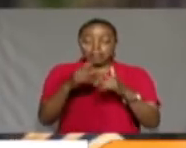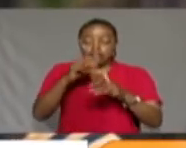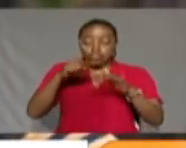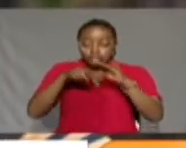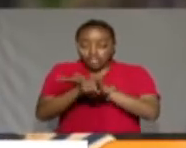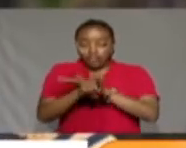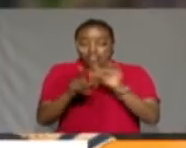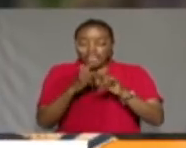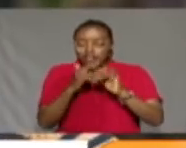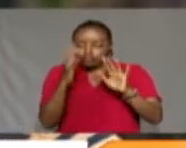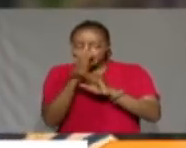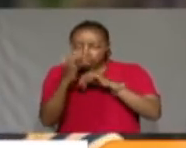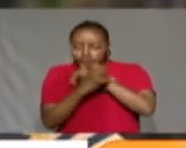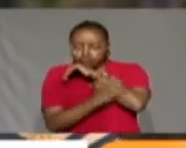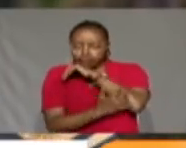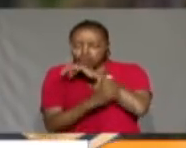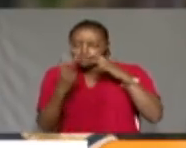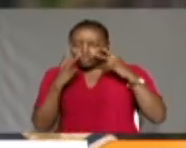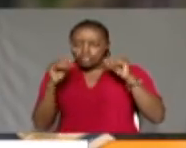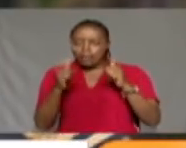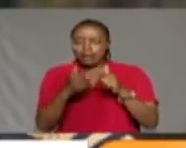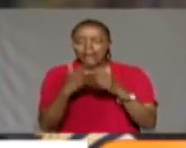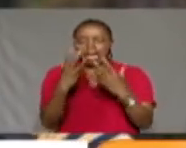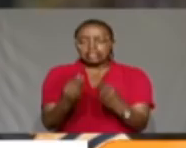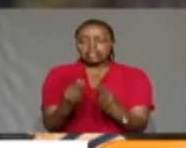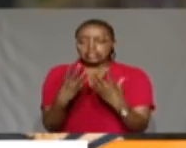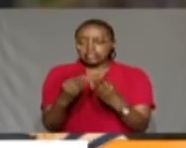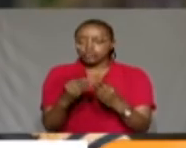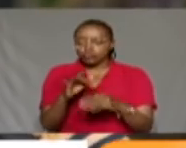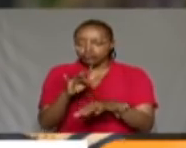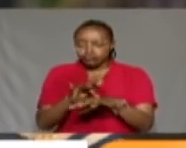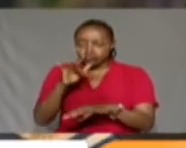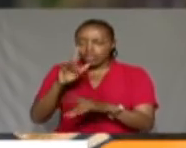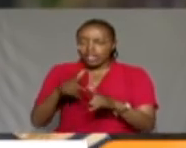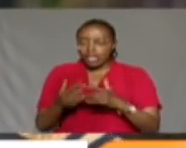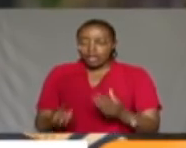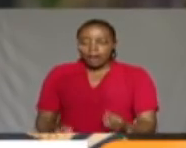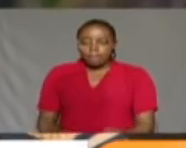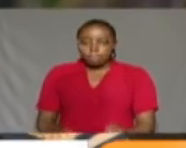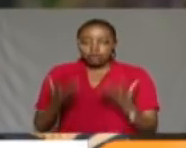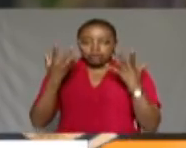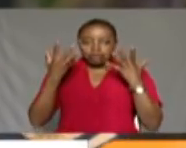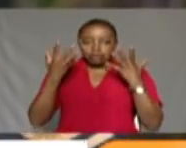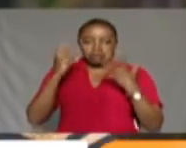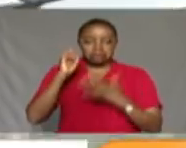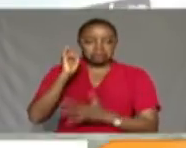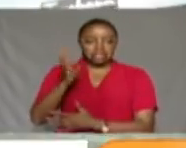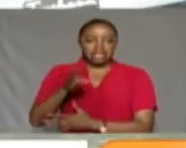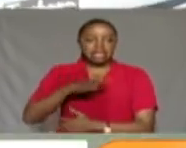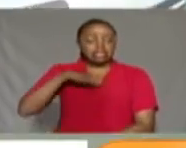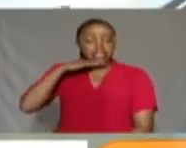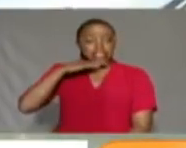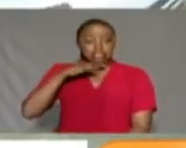and the visibility is poor and you have not seen it, it's easy for you to detonate the mine and you will die.